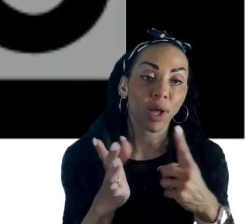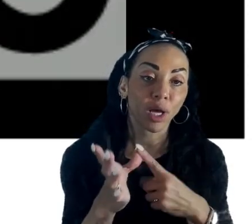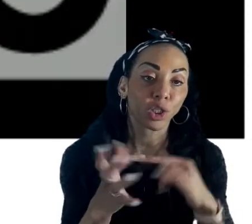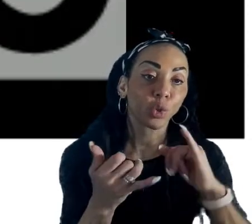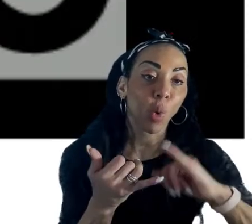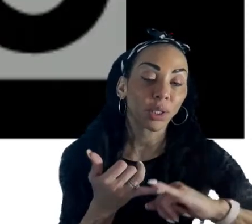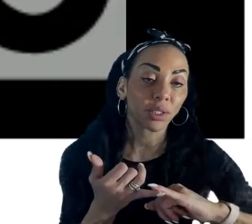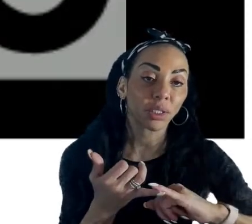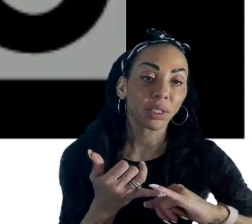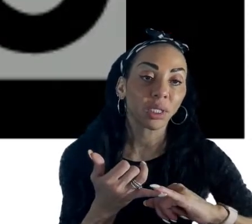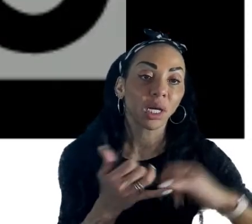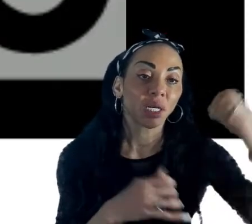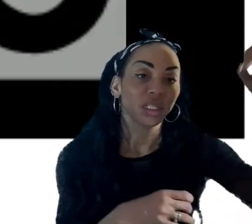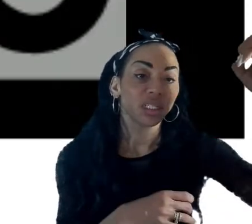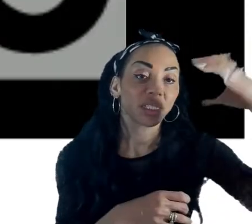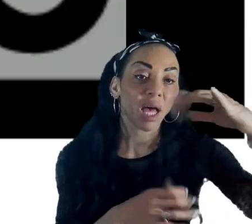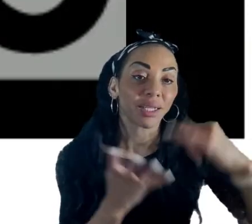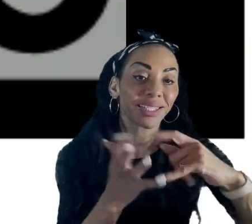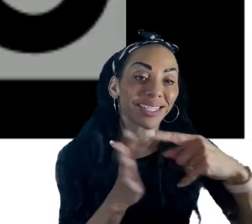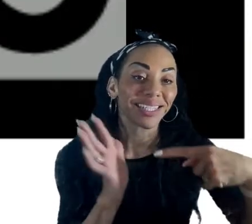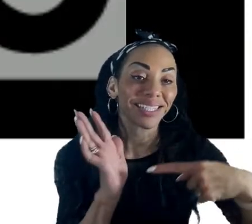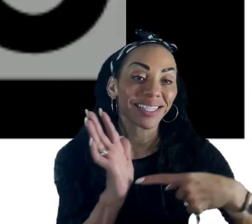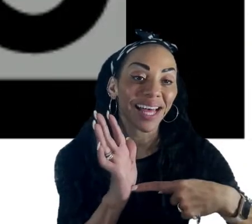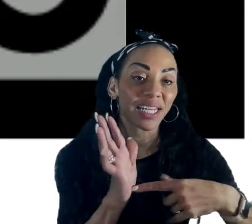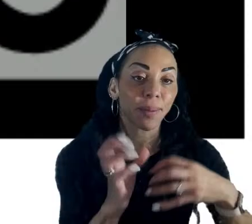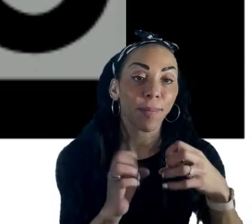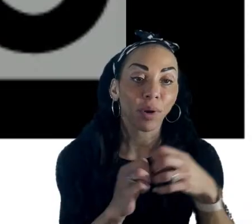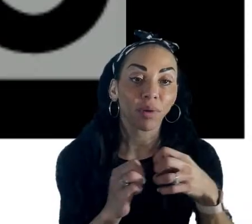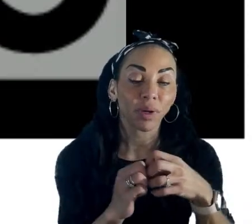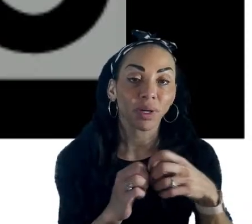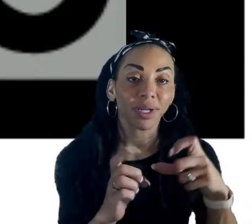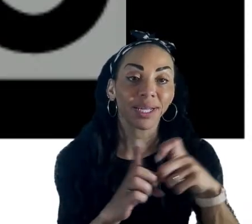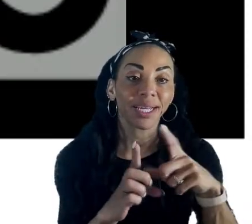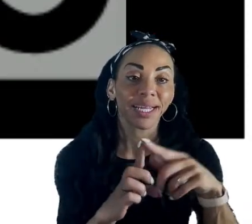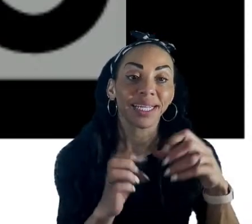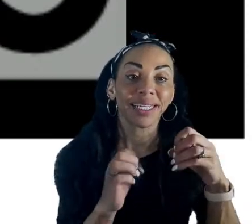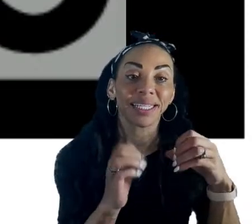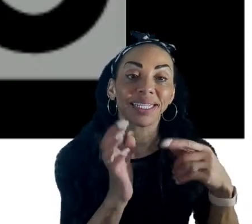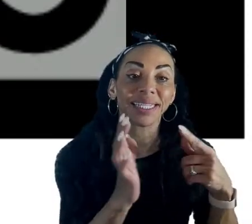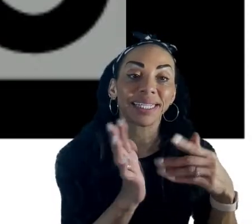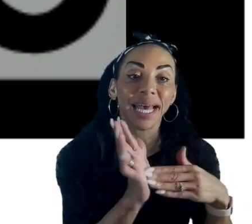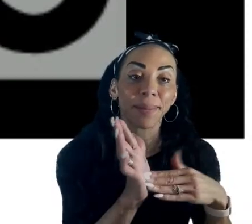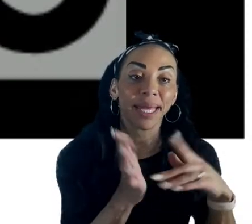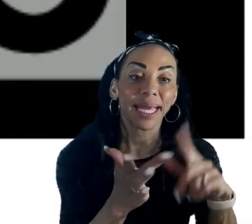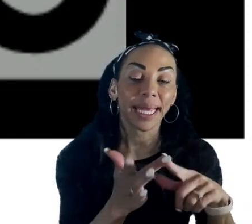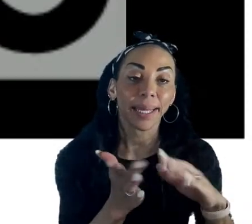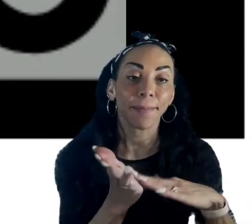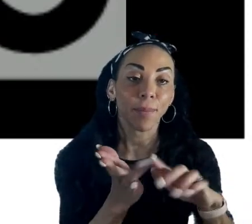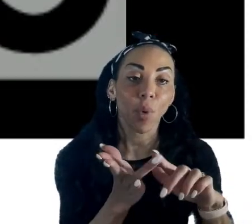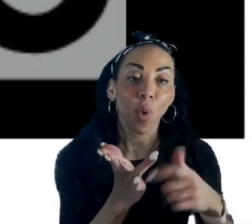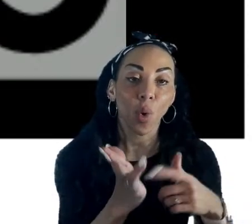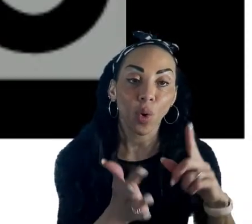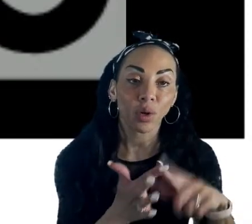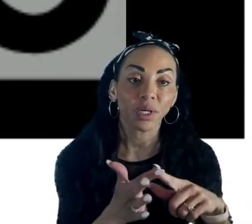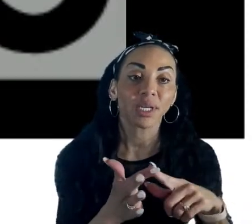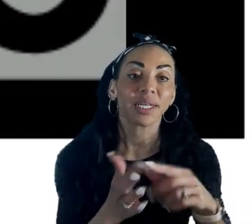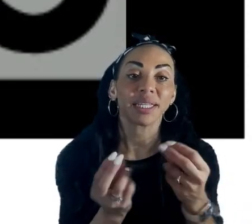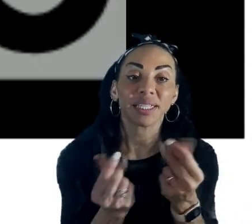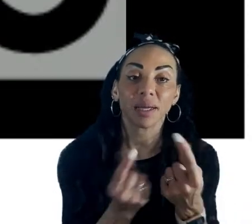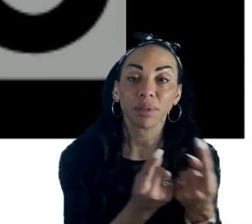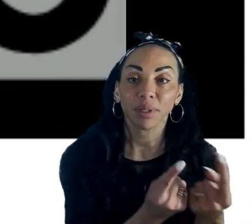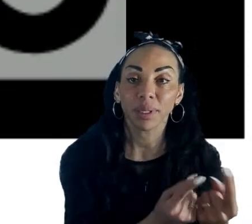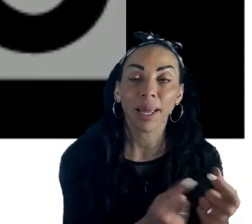know if you know that. More up to date, Demi Moore in The Substance. Pamela Anderson in The Last Showgirl.